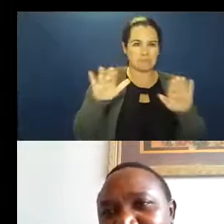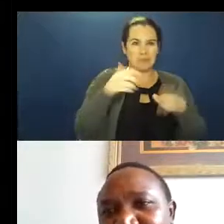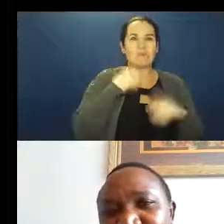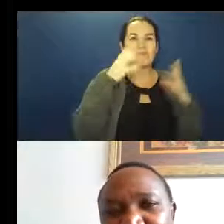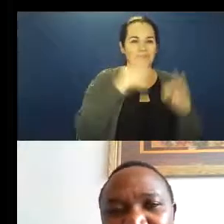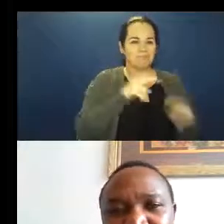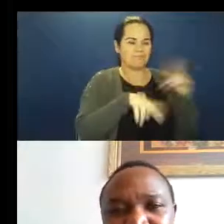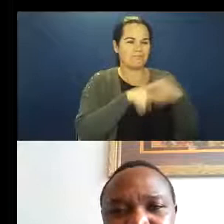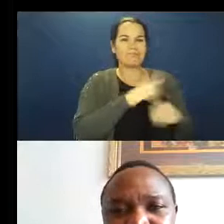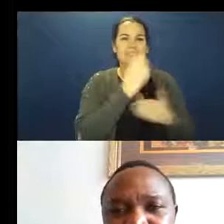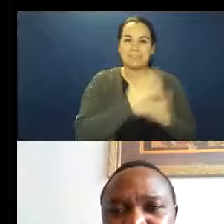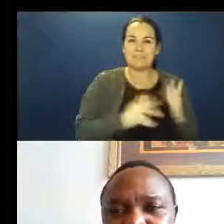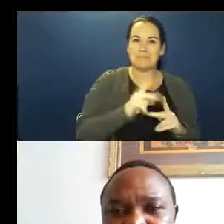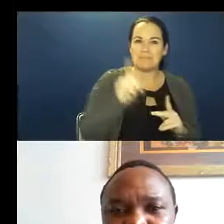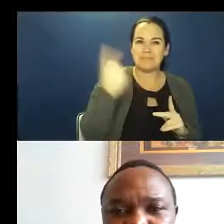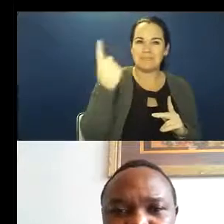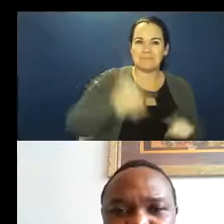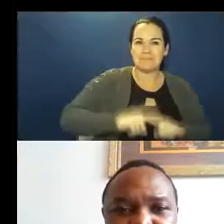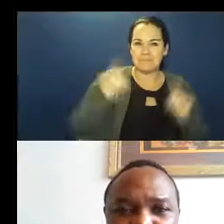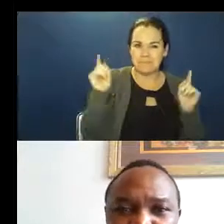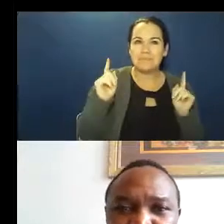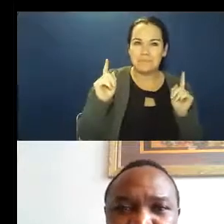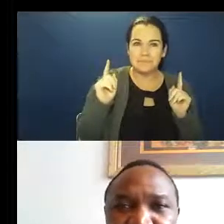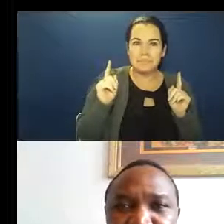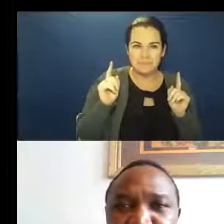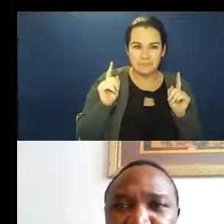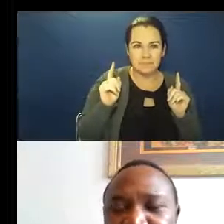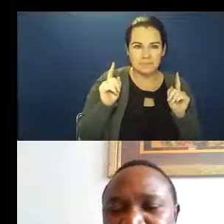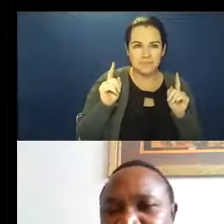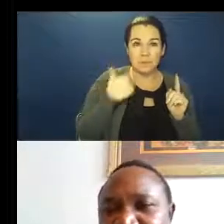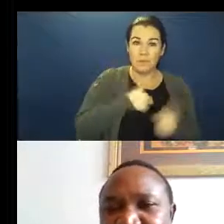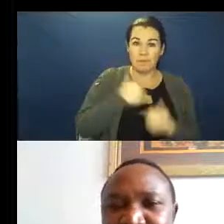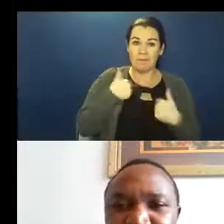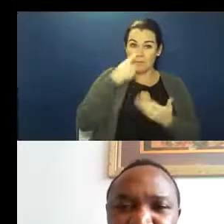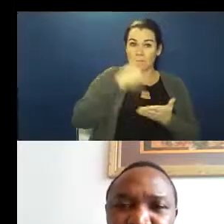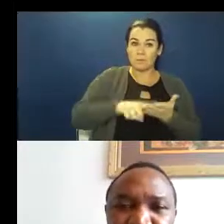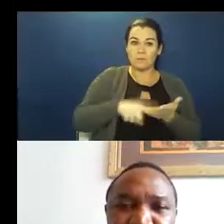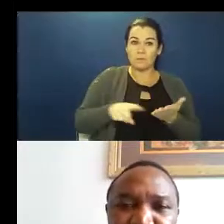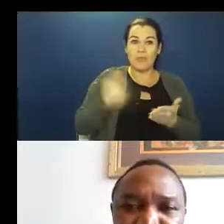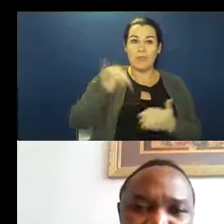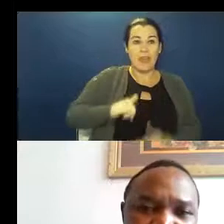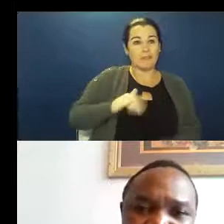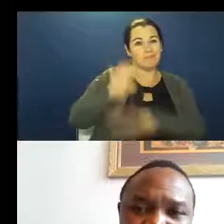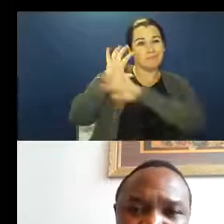needs, and this research showing that really the traditional